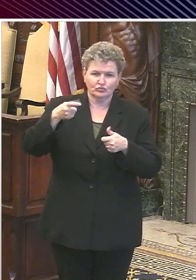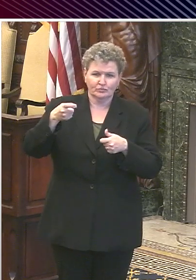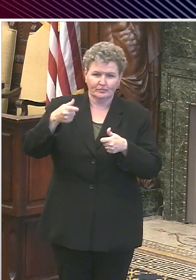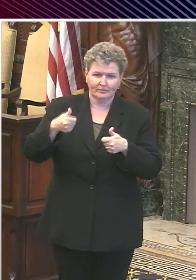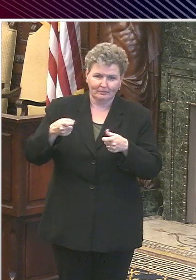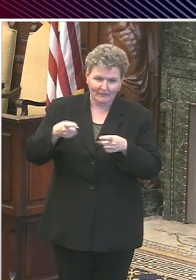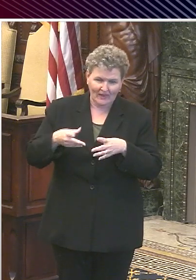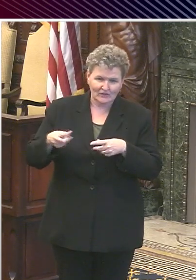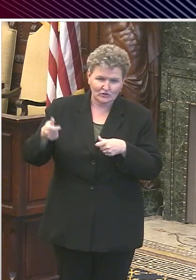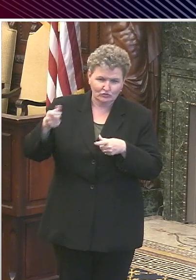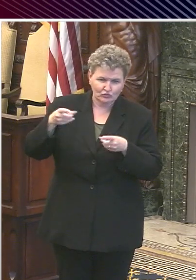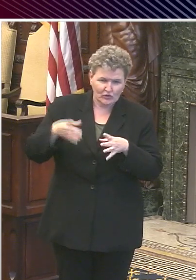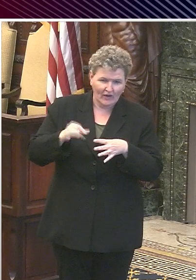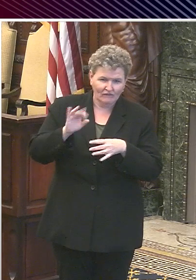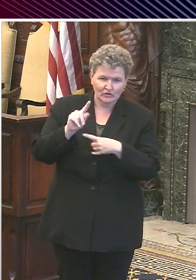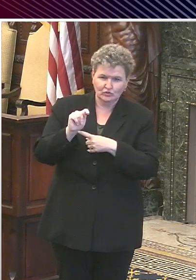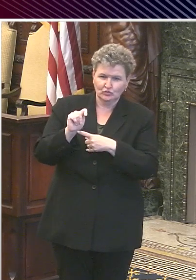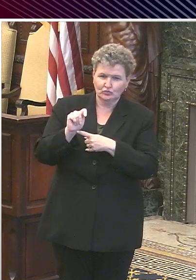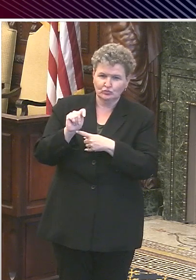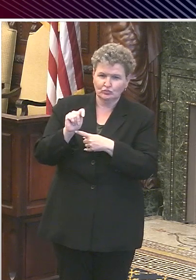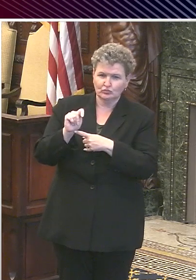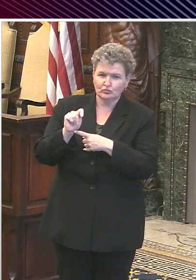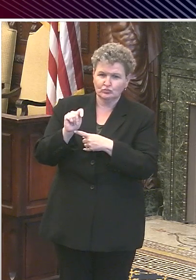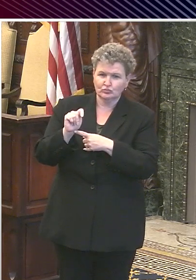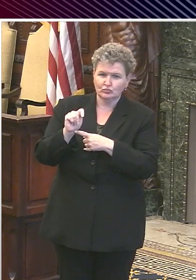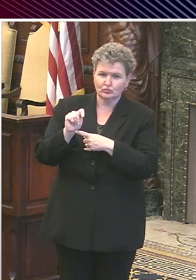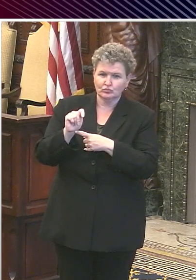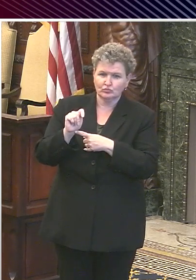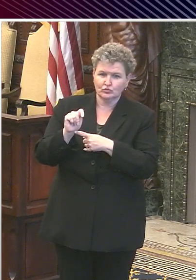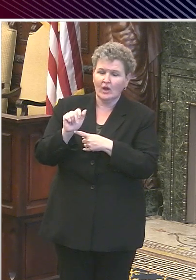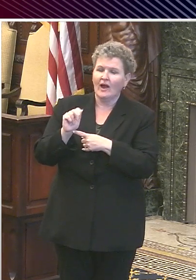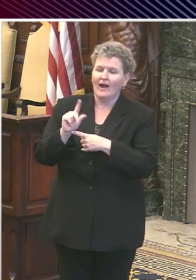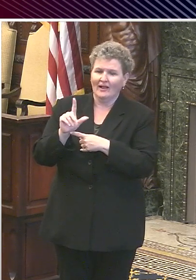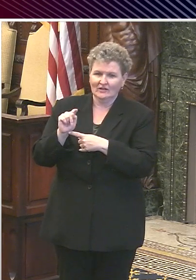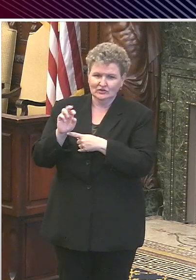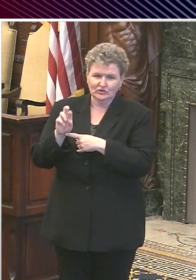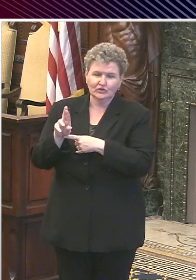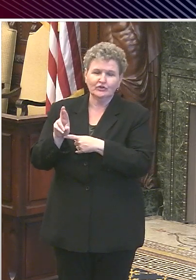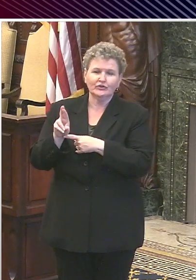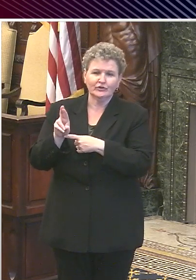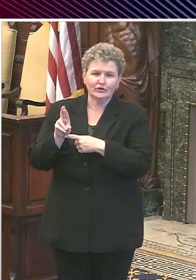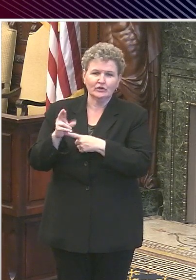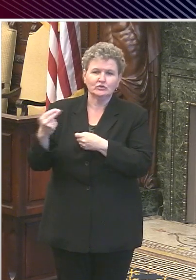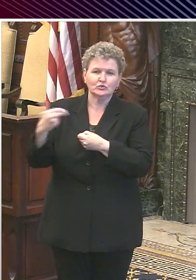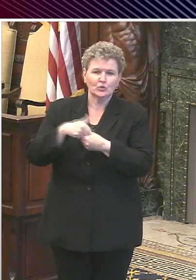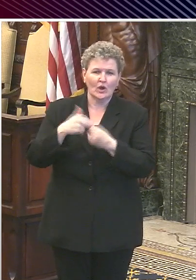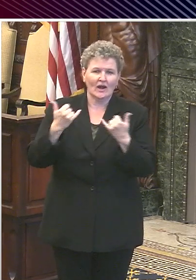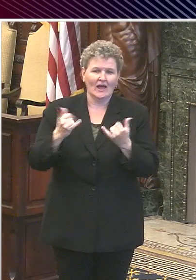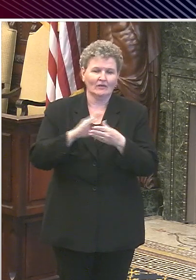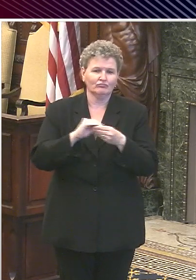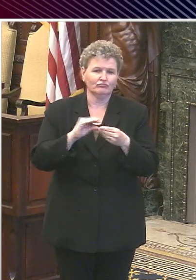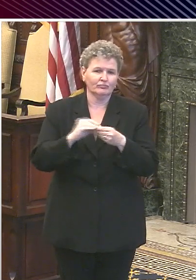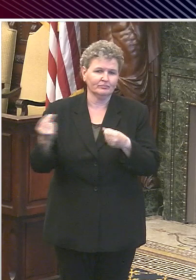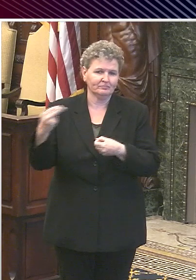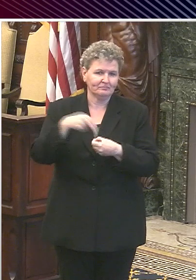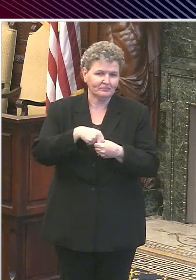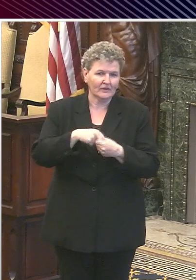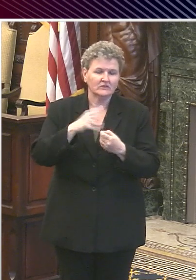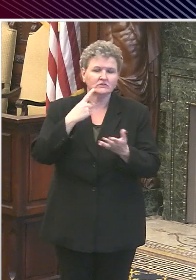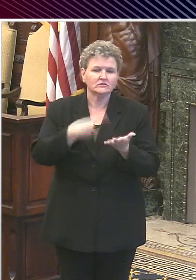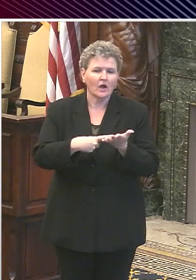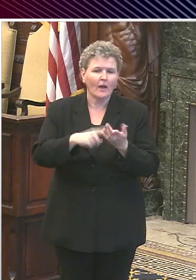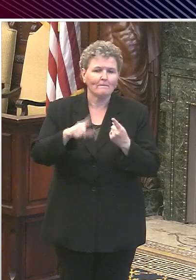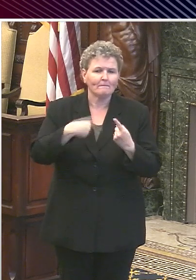round of questions is limited to COVID-19, and that would include matters related to indoor dining, to the